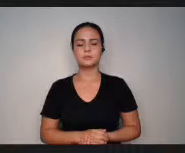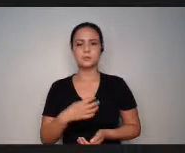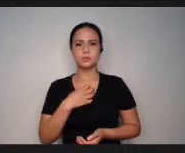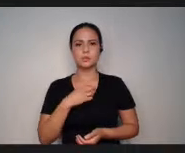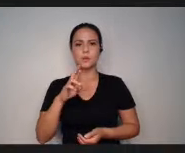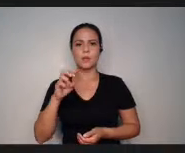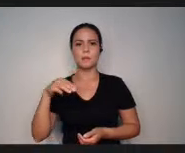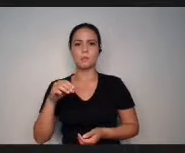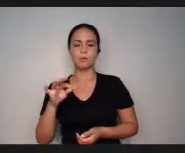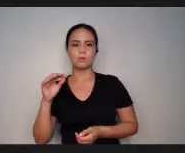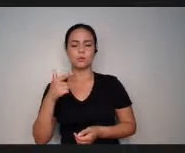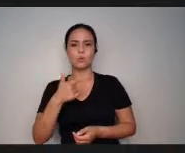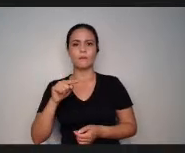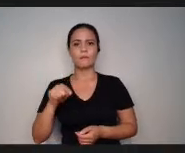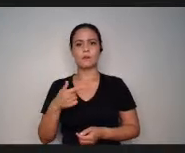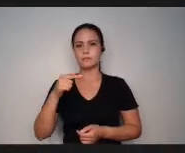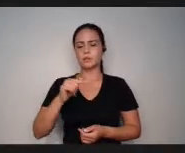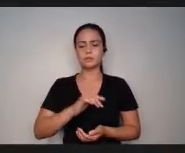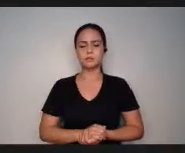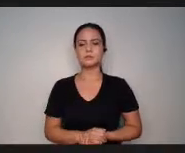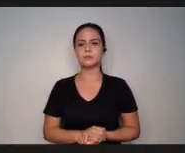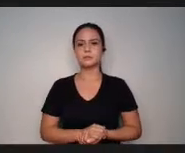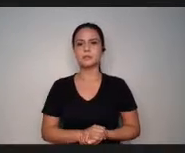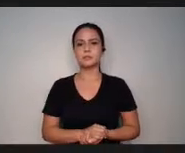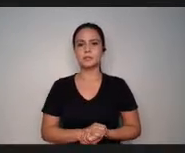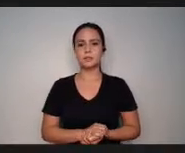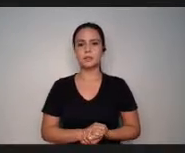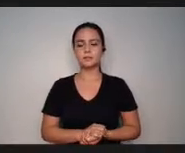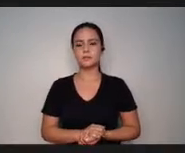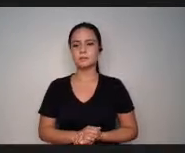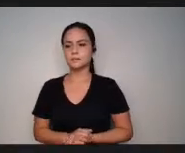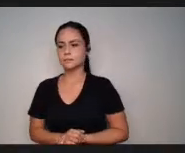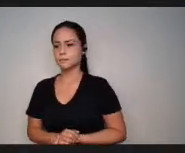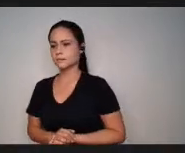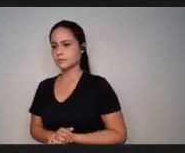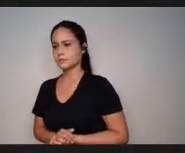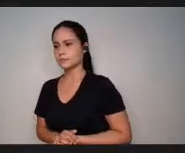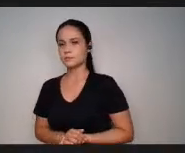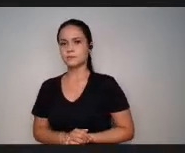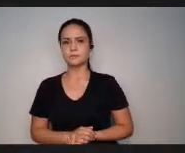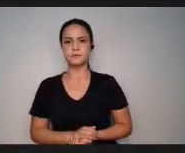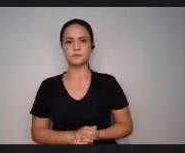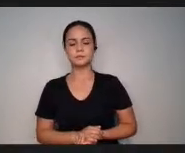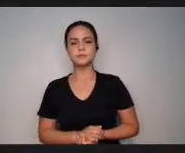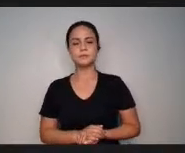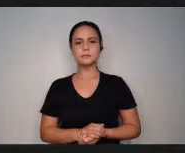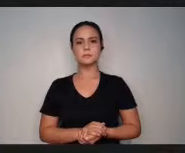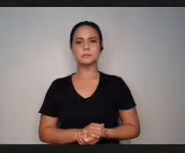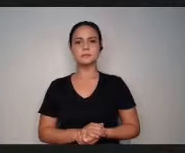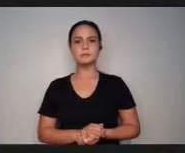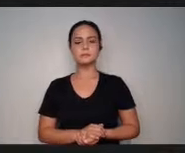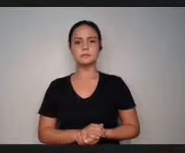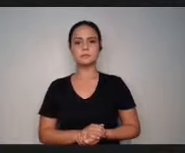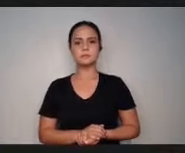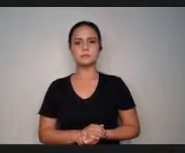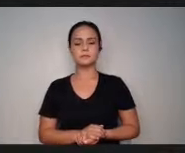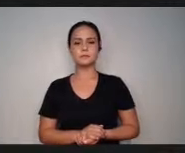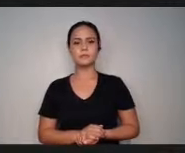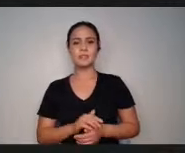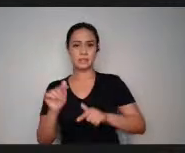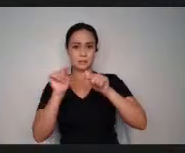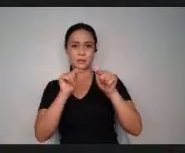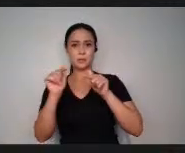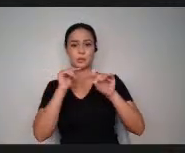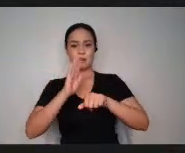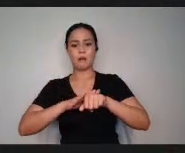less than $25,000. So you can see that obviously higher income workers were much more likely to be able to work from home